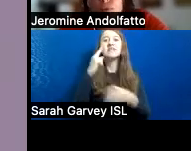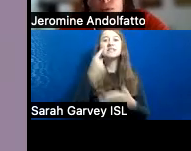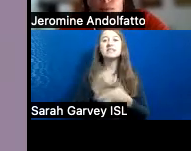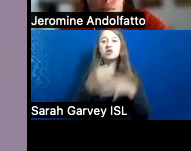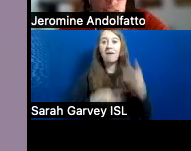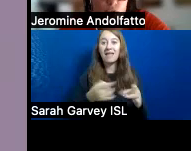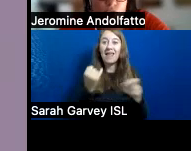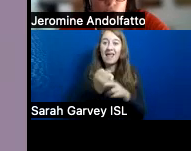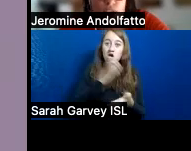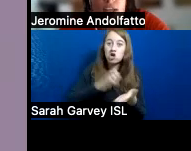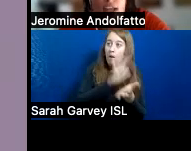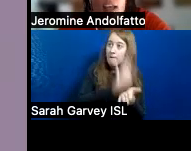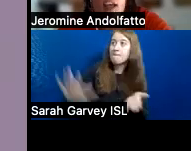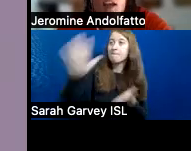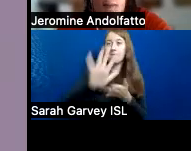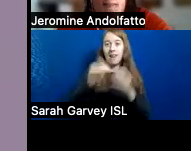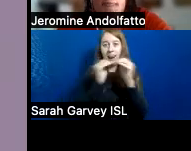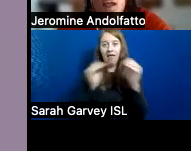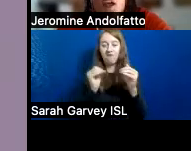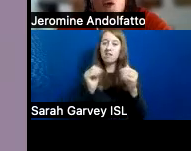EU institutions.